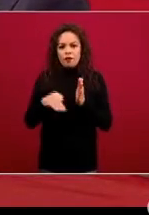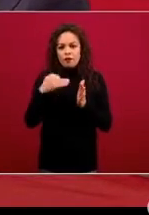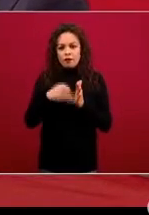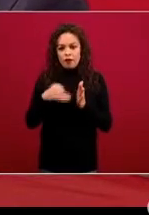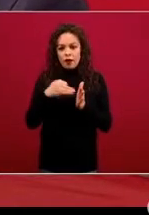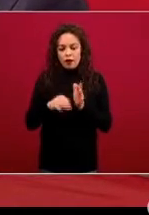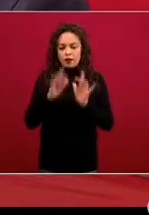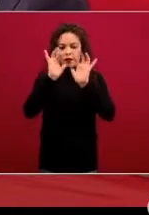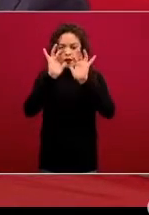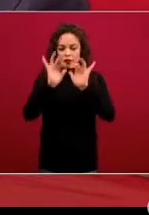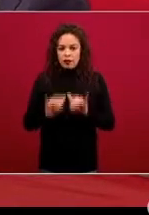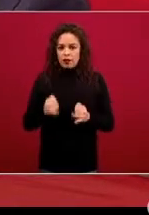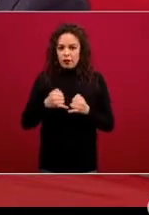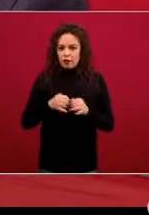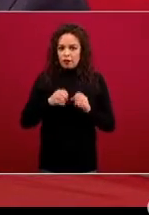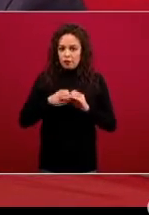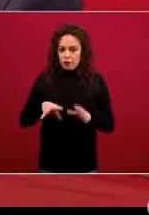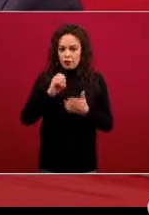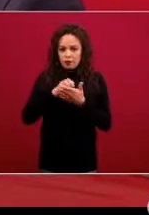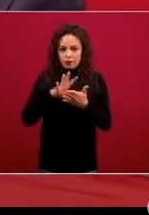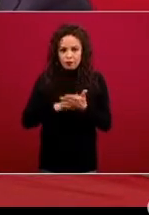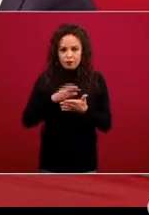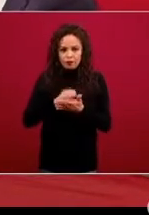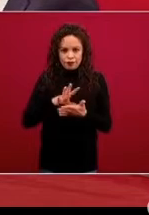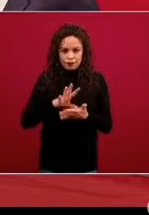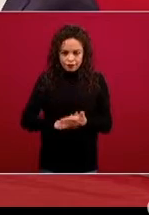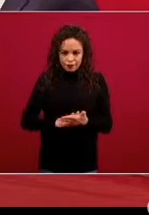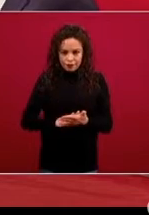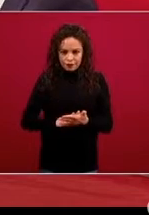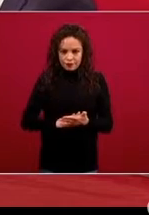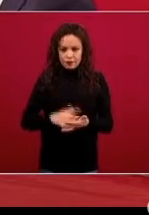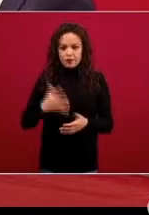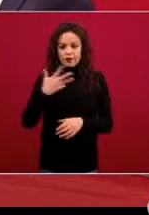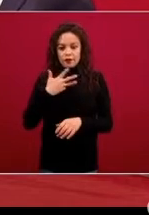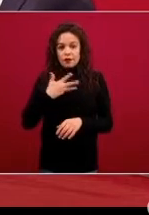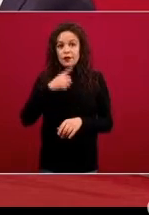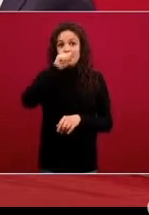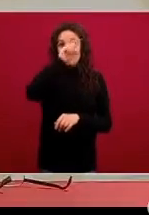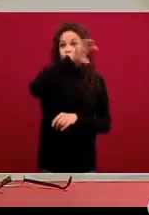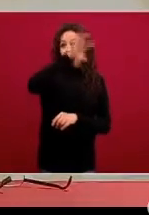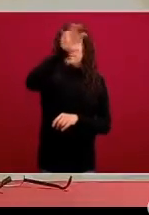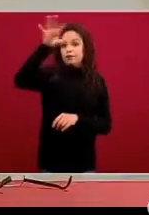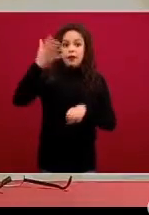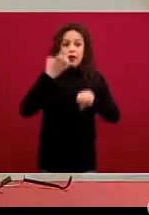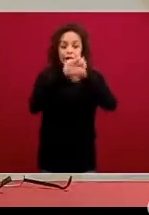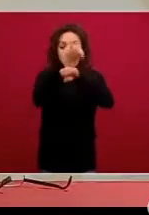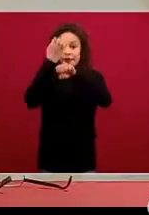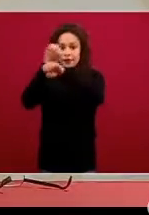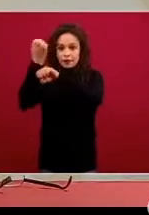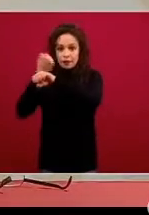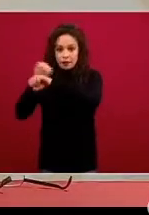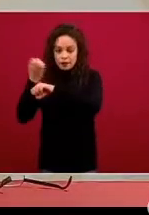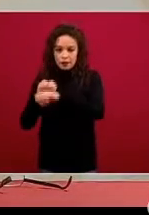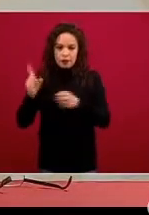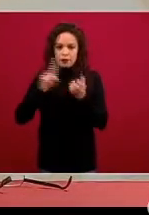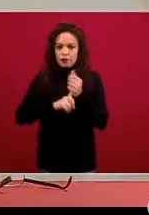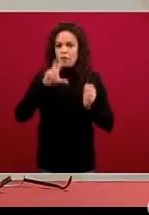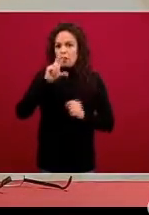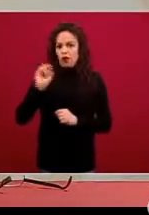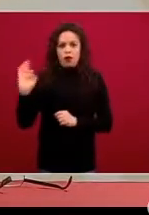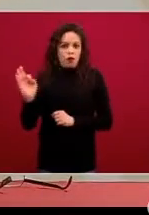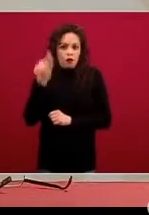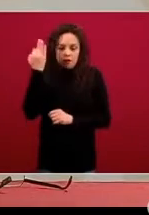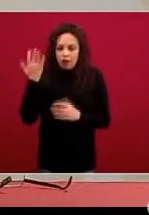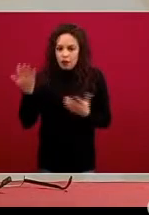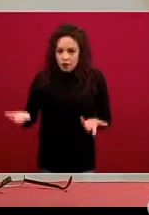explained yesterday that the problem was that the state authorities didn't load the full data in